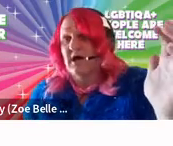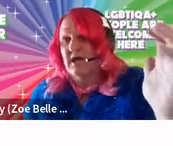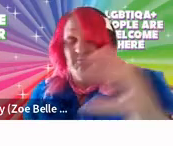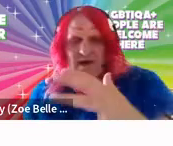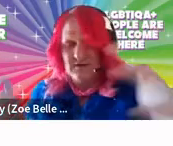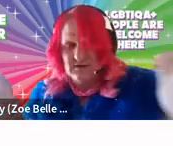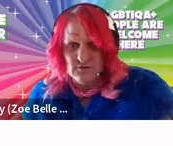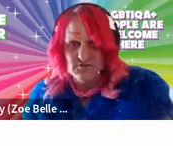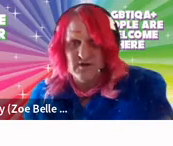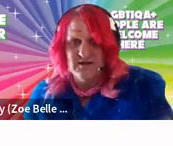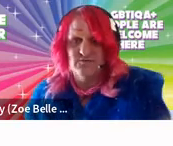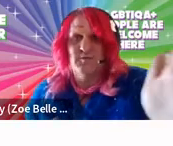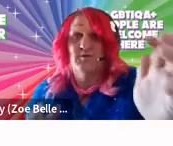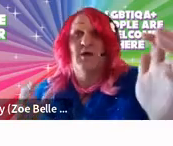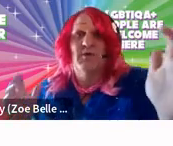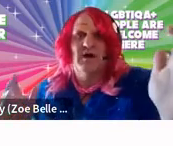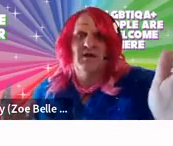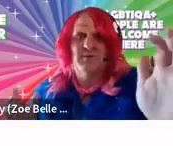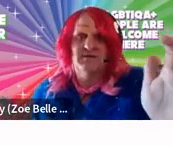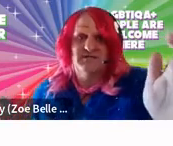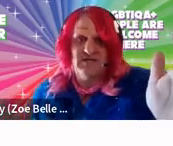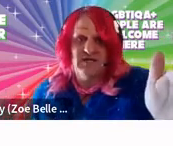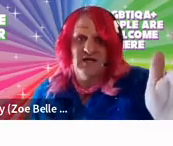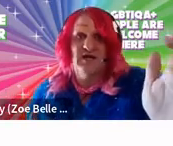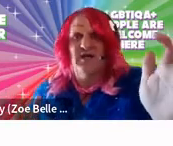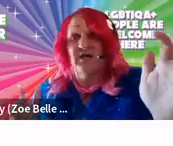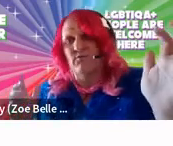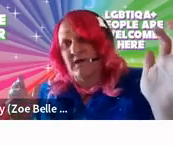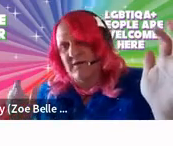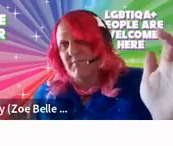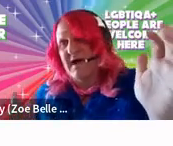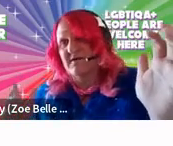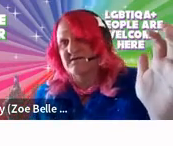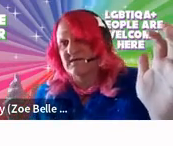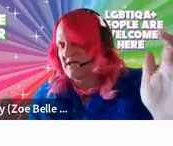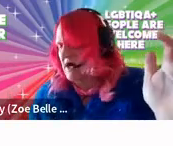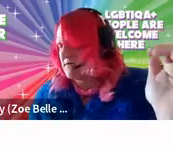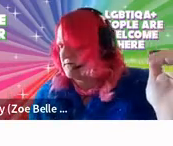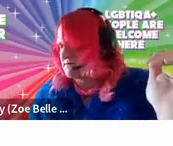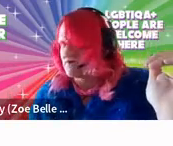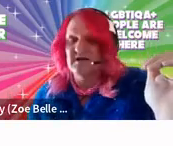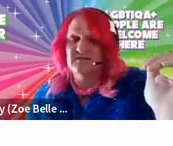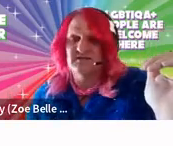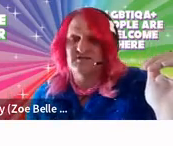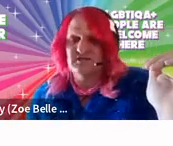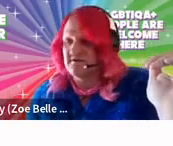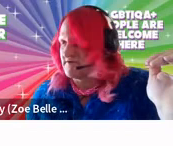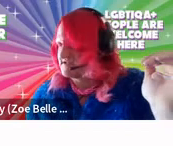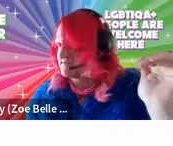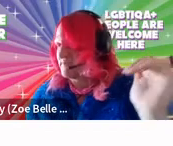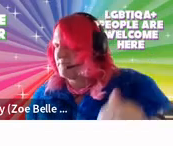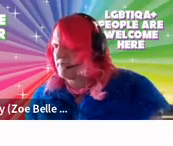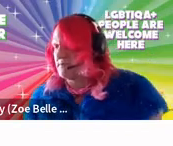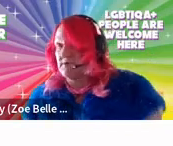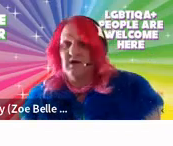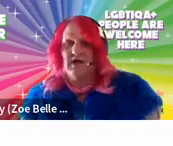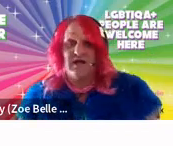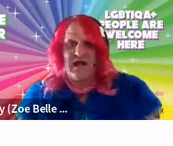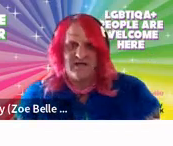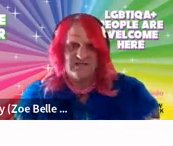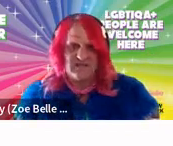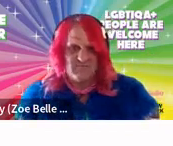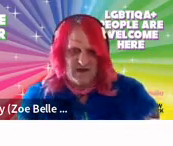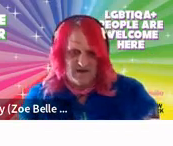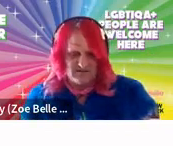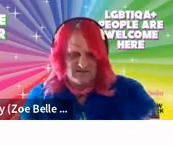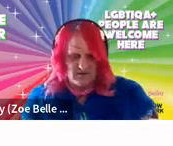transmisogyny impacts all trans women, but in particular, it impacts young trans and gender diverse people